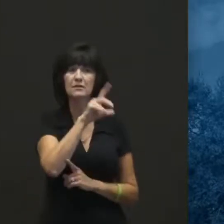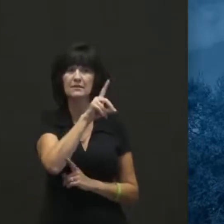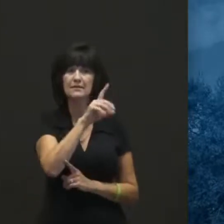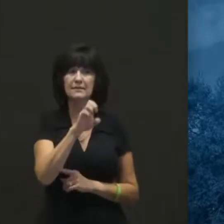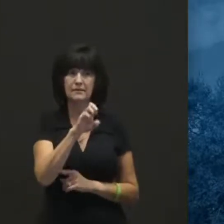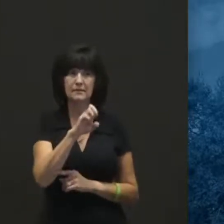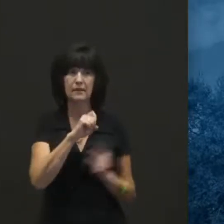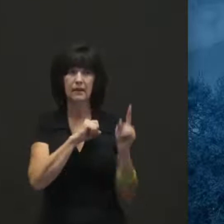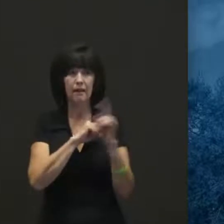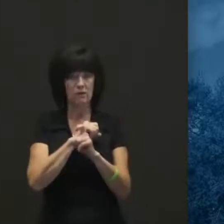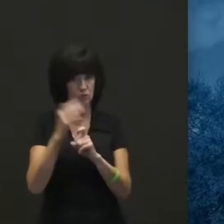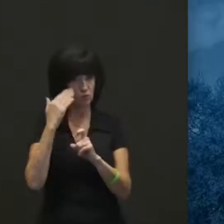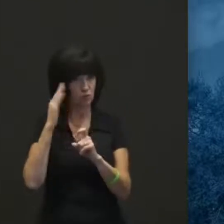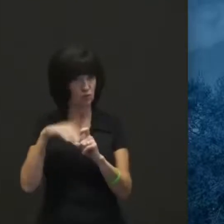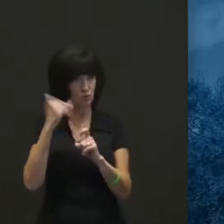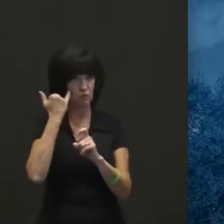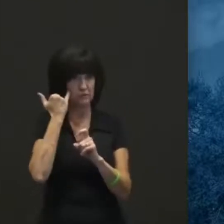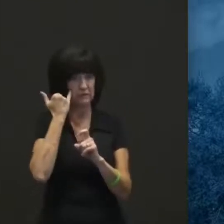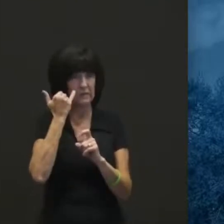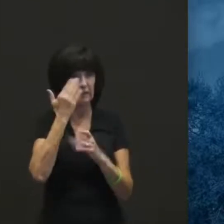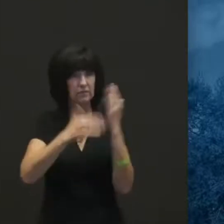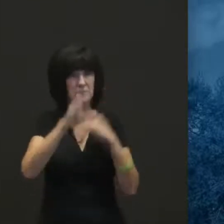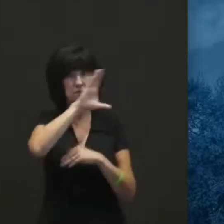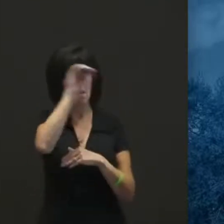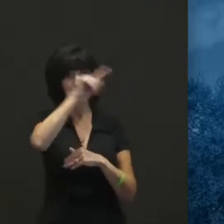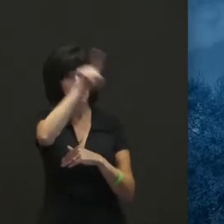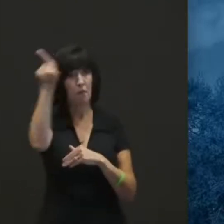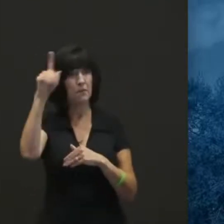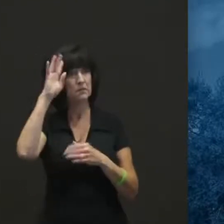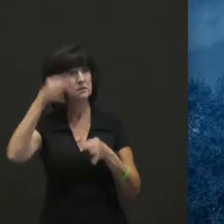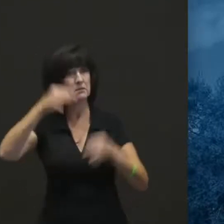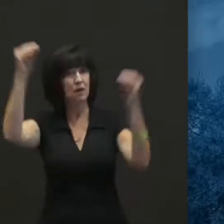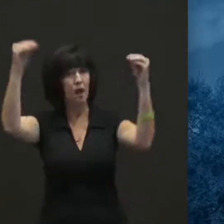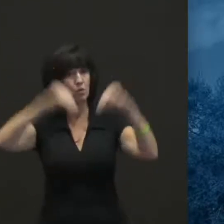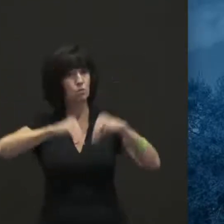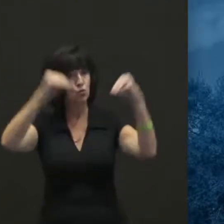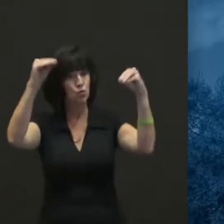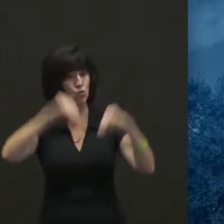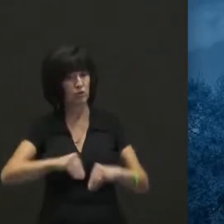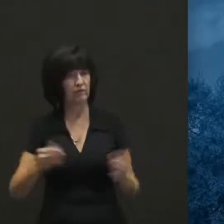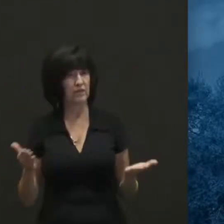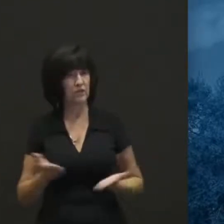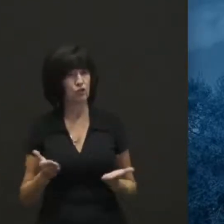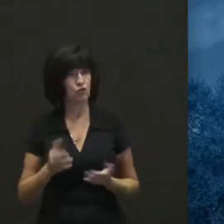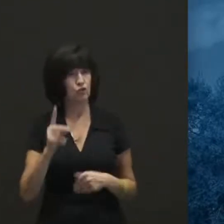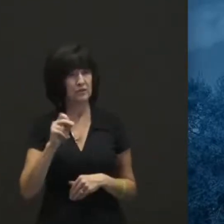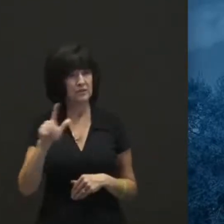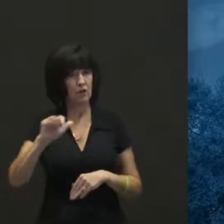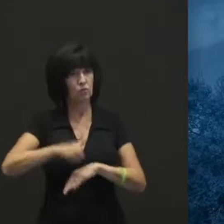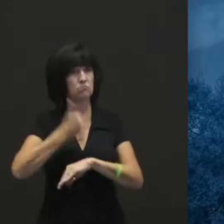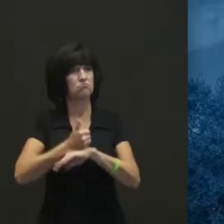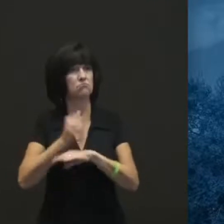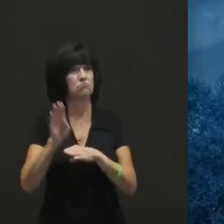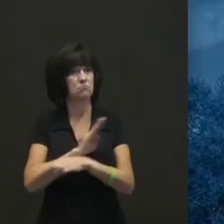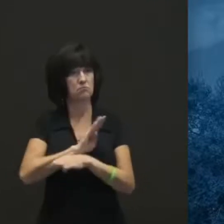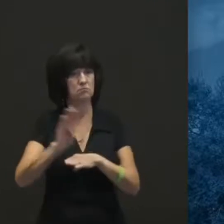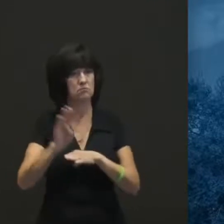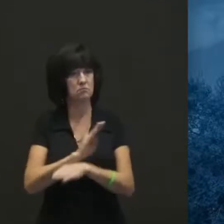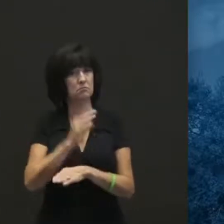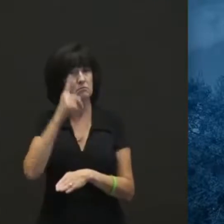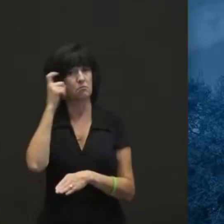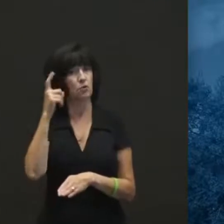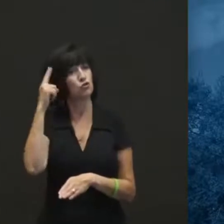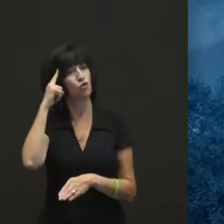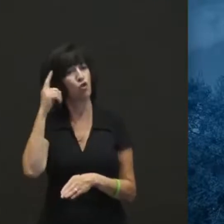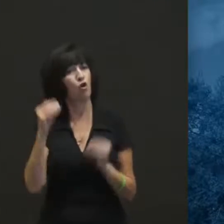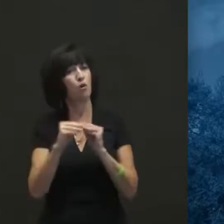their employees' exposure to COVID-19? If so, do you have any examples, and is this an economic development opportunity?